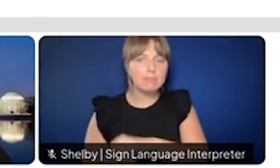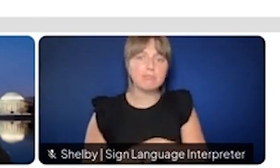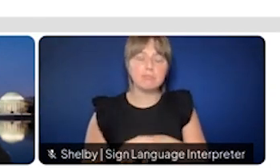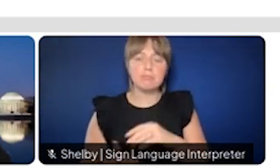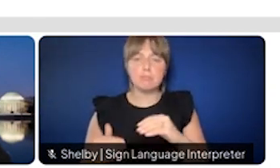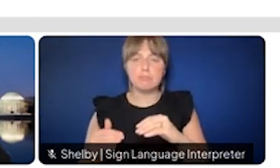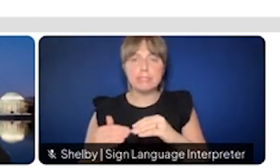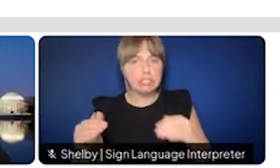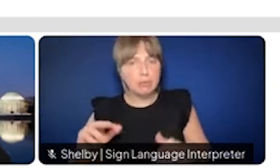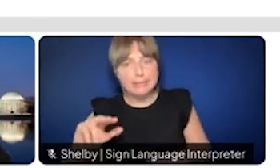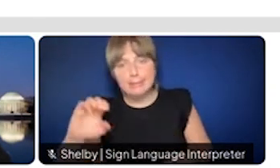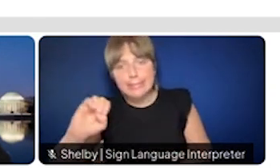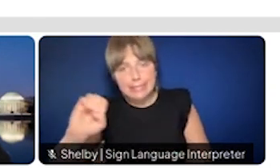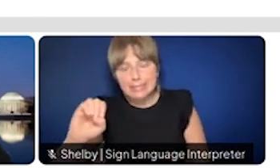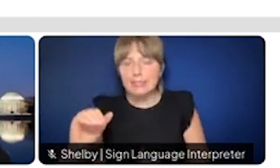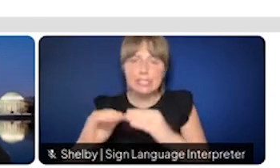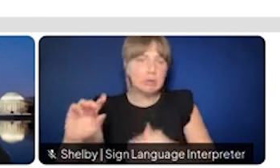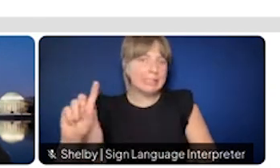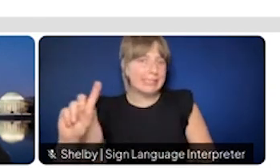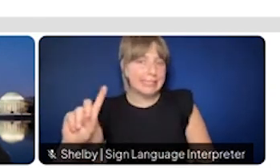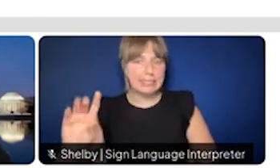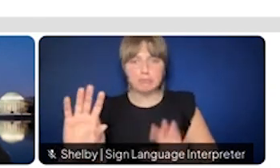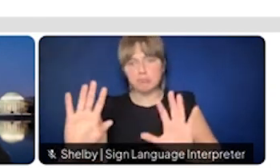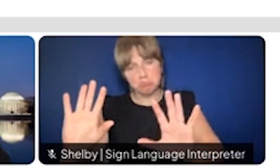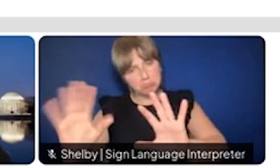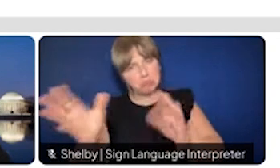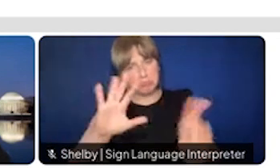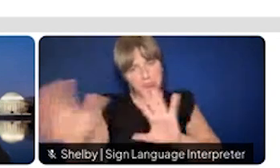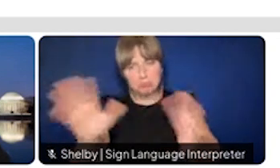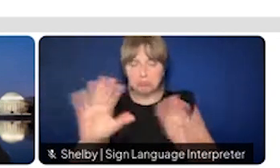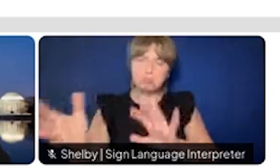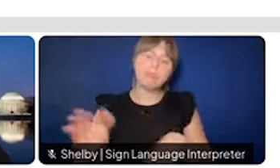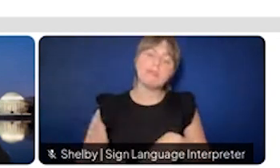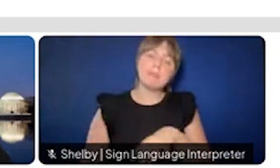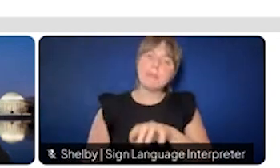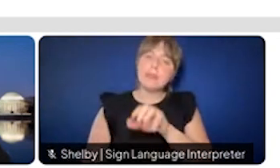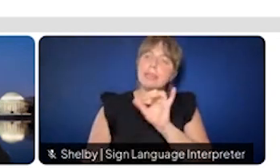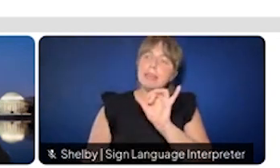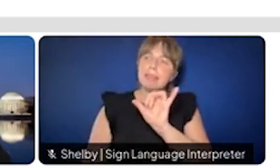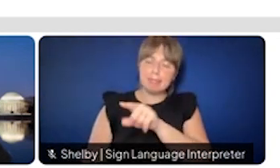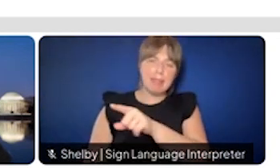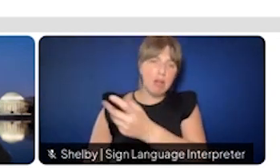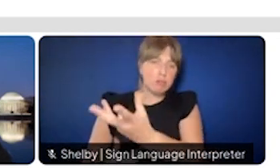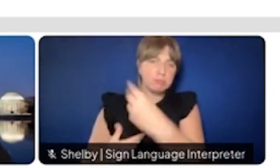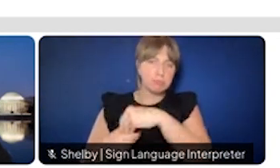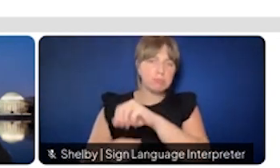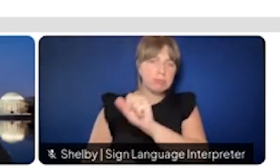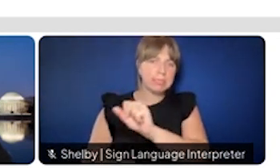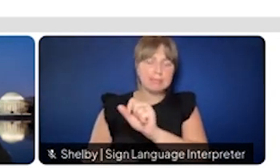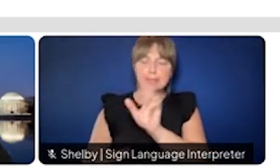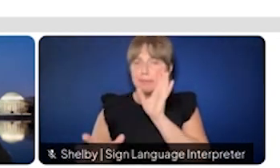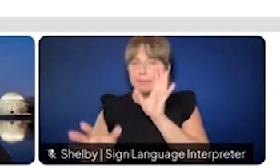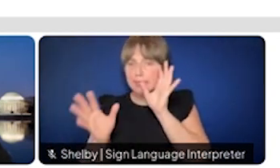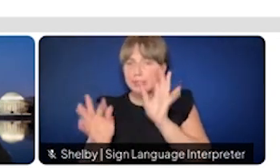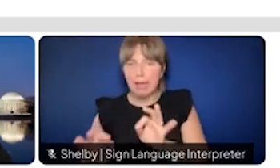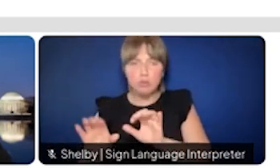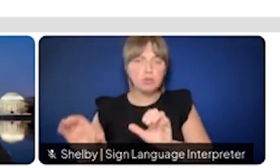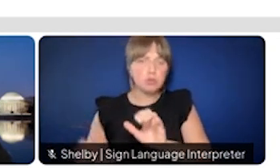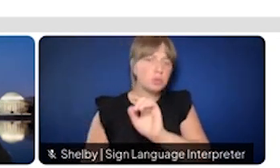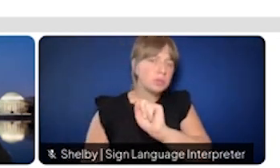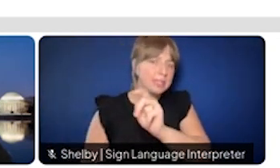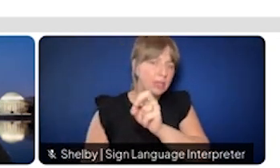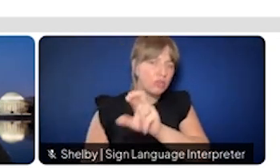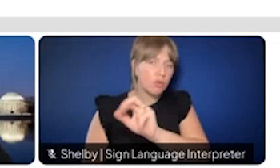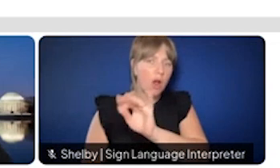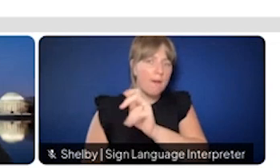etc. And that is definitely a broad portion of the companies that undergo or choose to transact a tender offer.